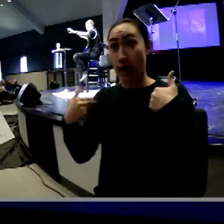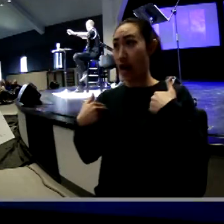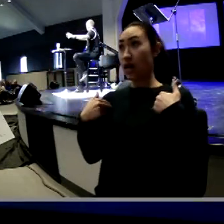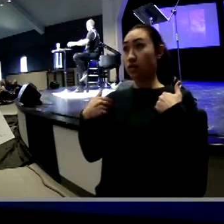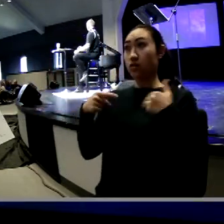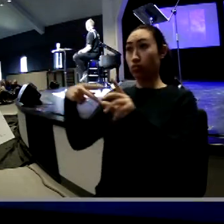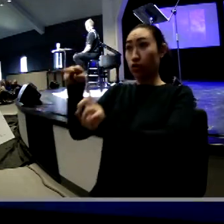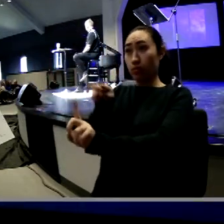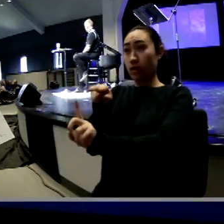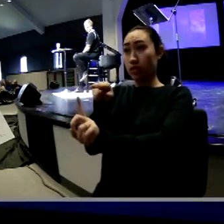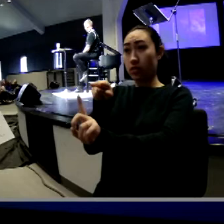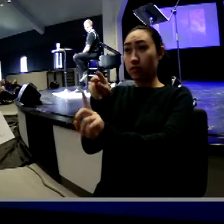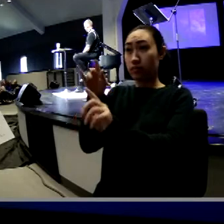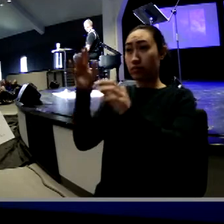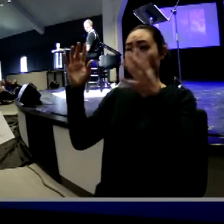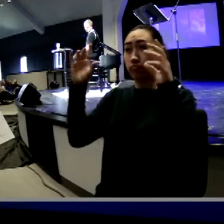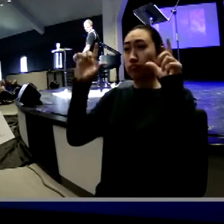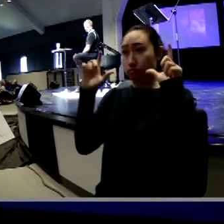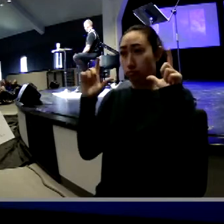perspective in their story.